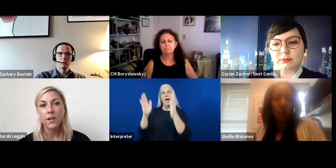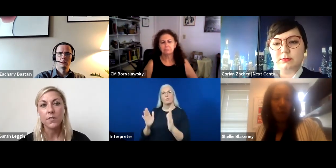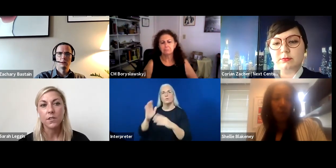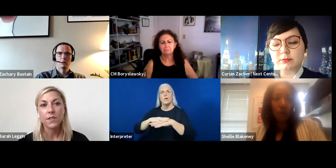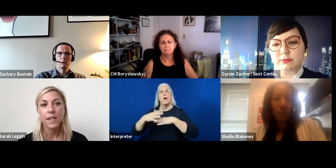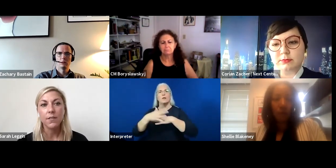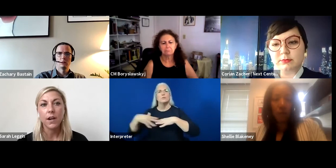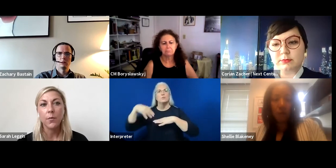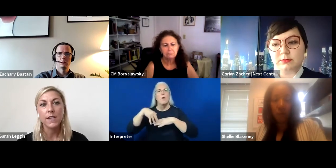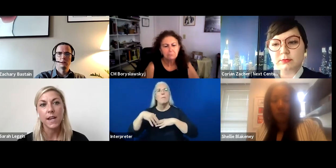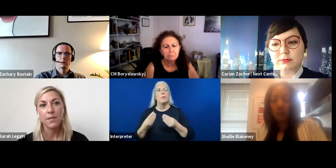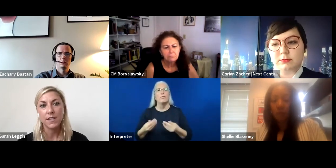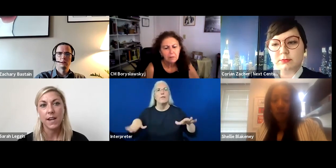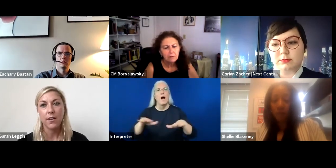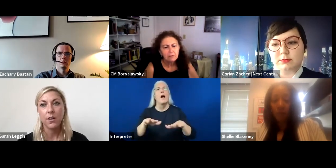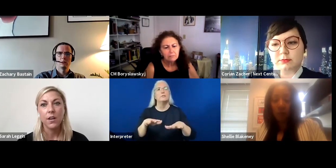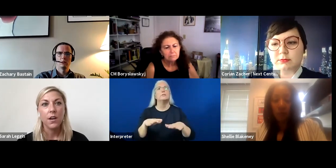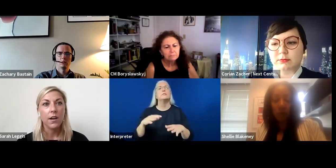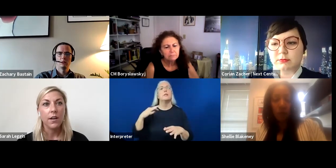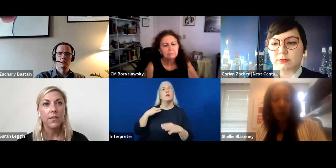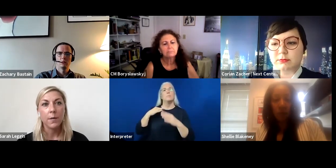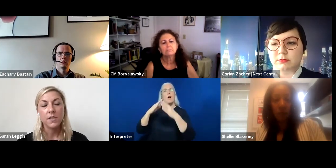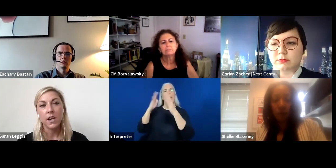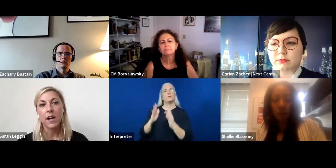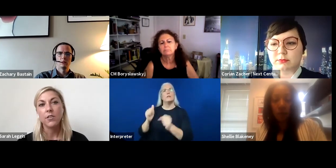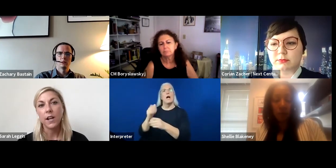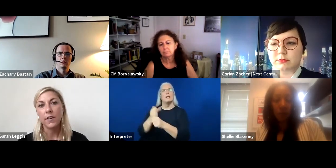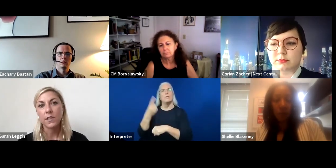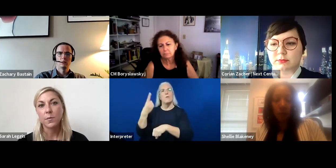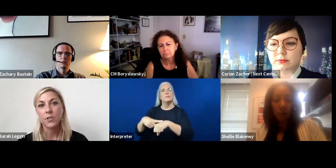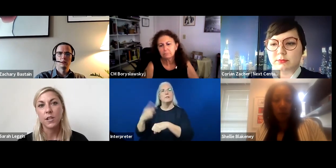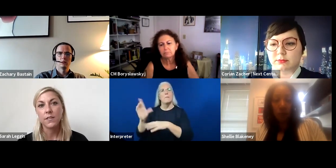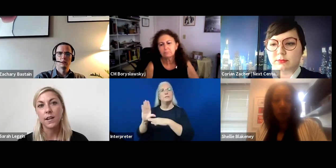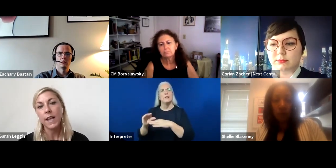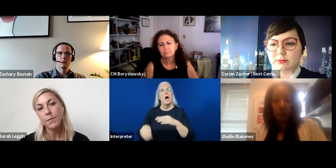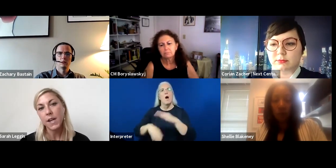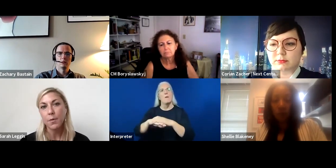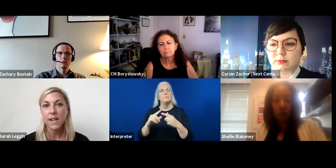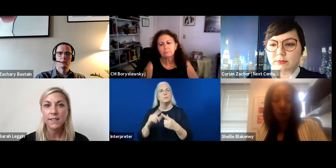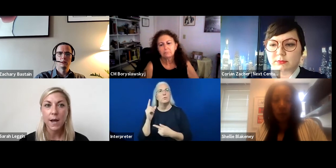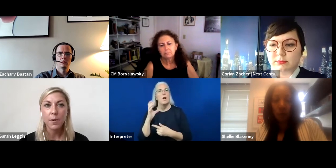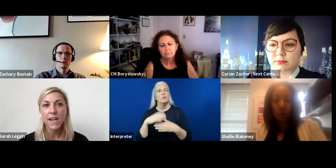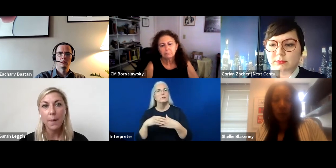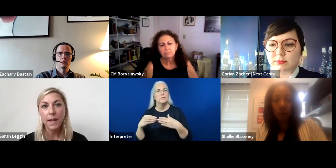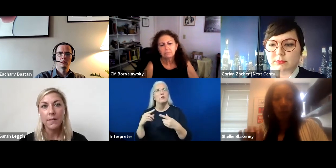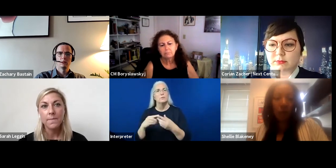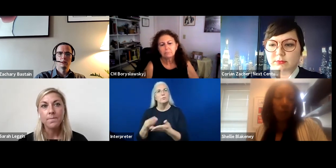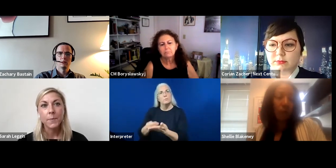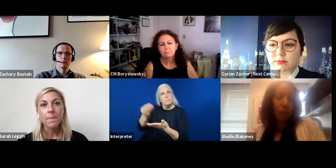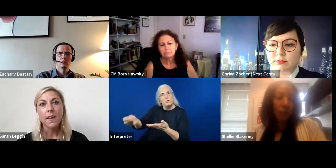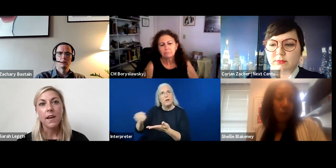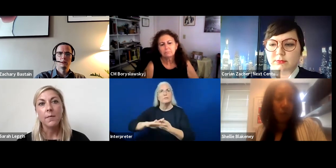can also receive a one-time discount of up to $100 to purchase a laptop or desktop or tablet.